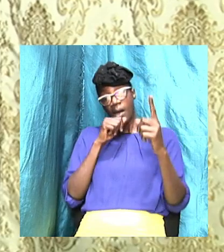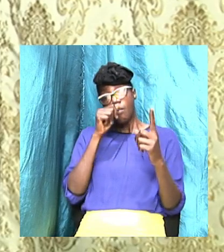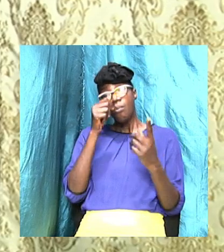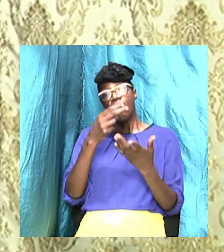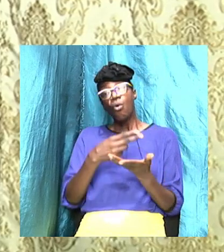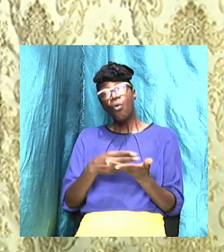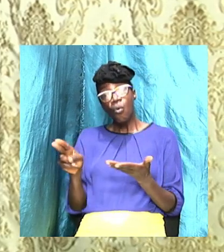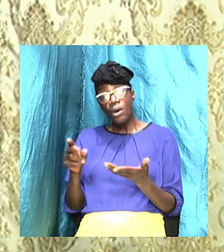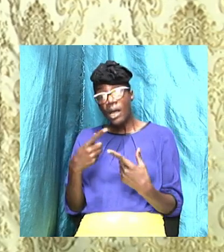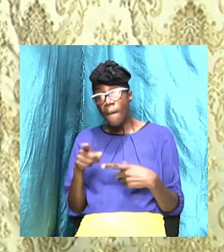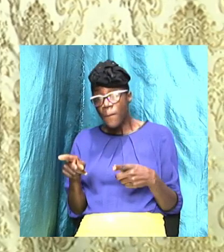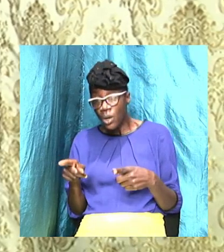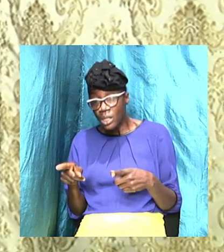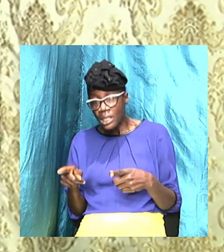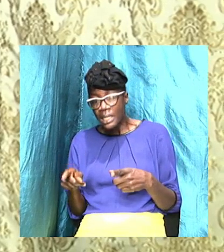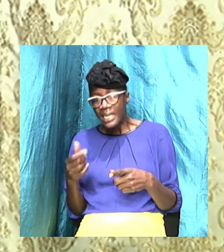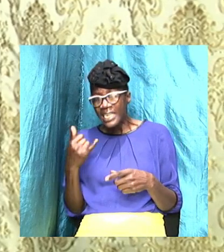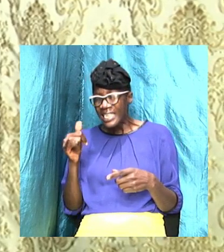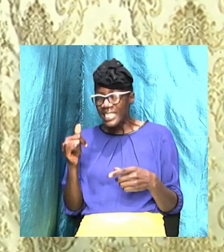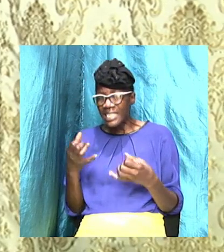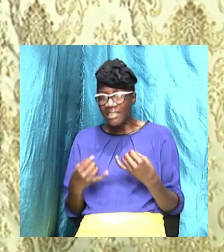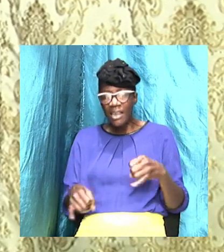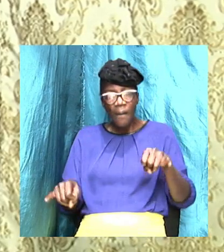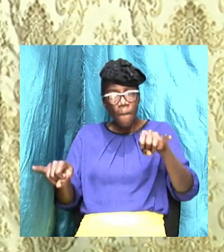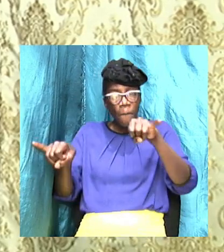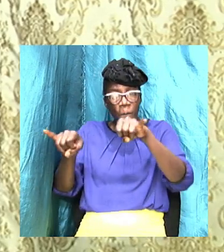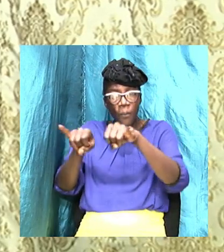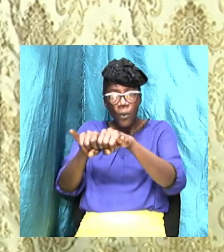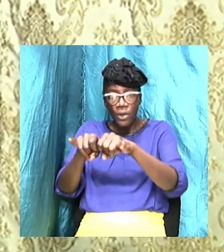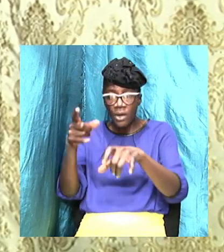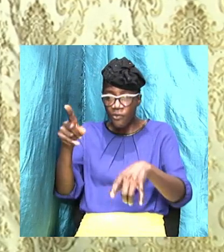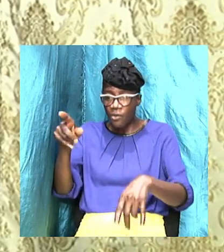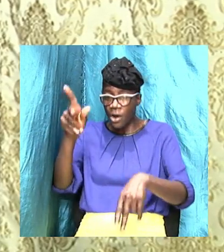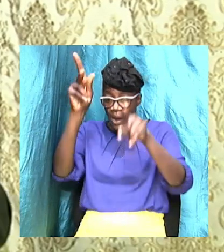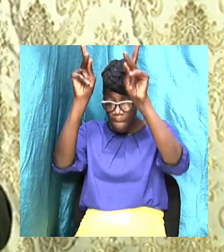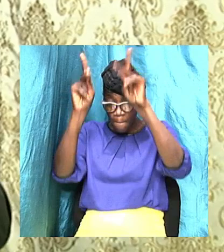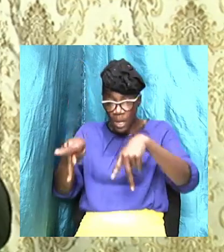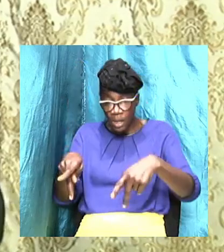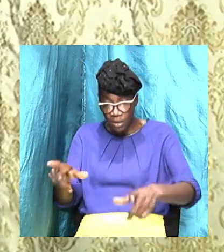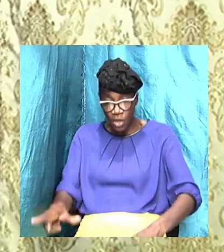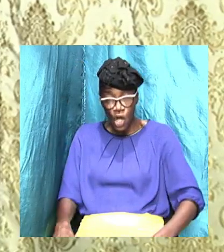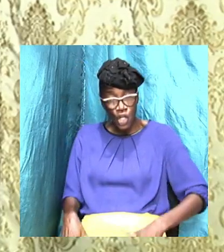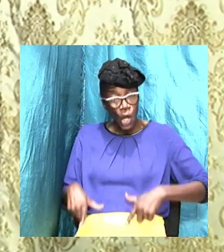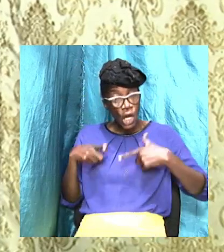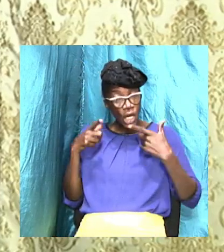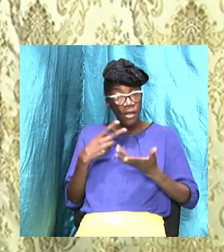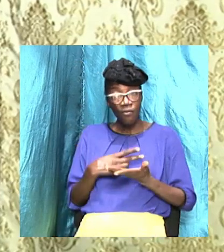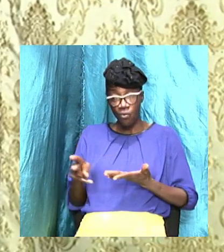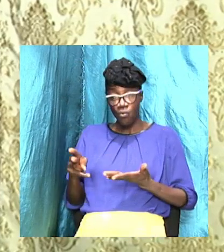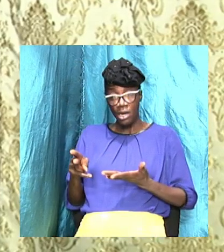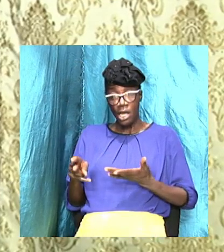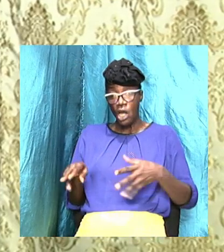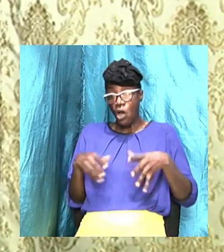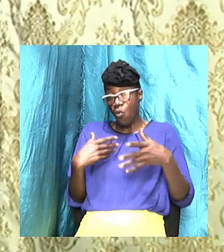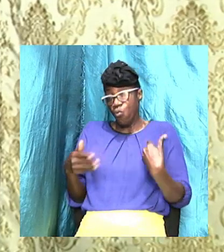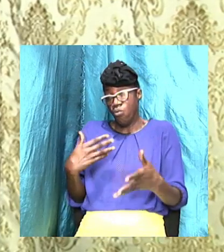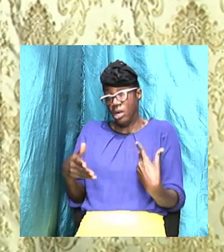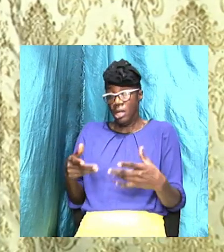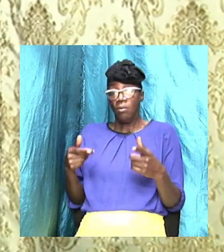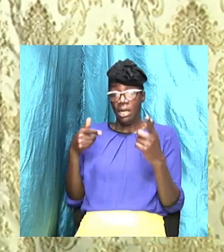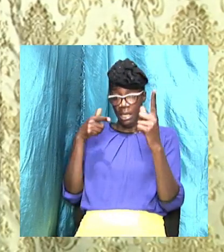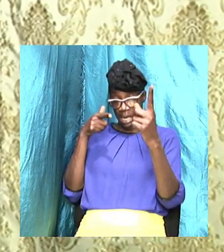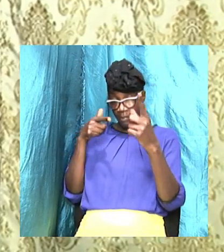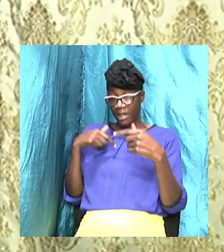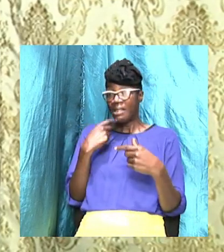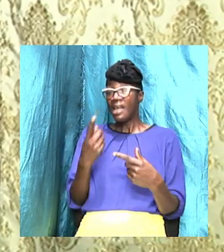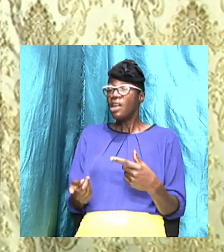is incumbent on the individual to live holy. So, irrespective of what I tell you today, irrespective